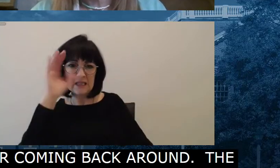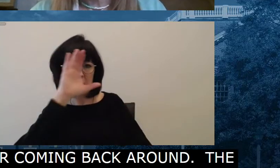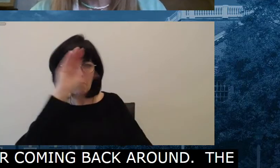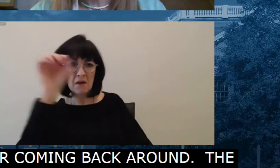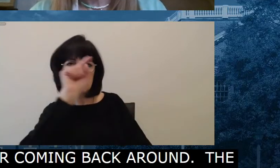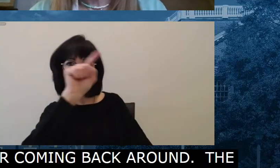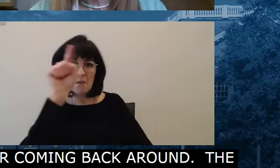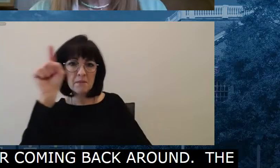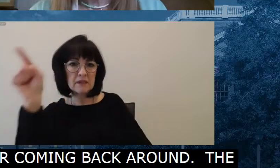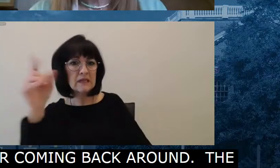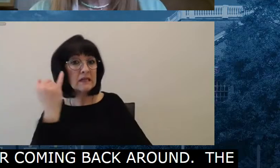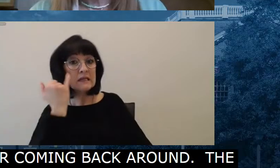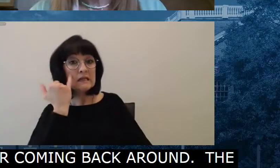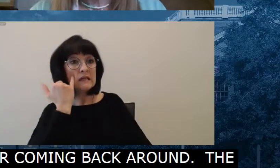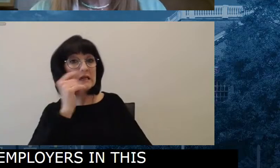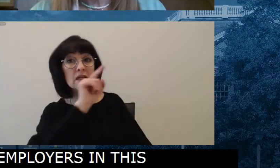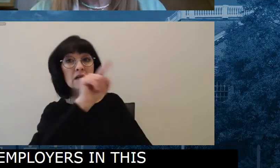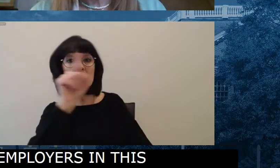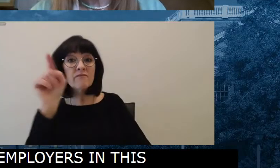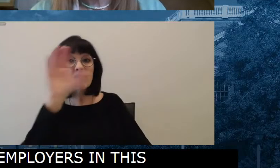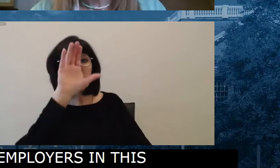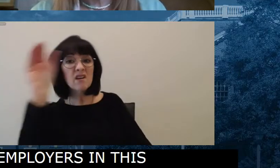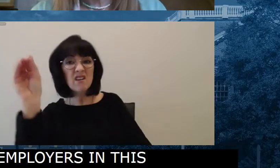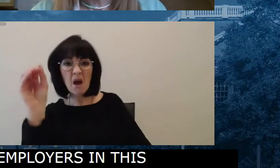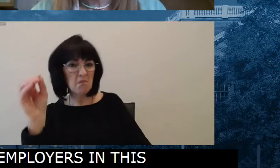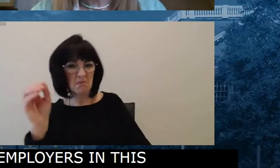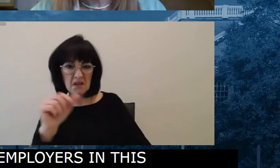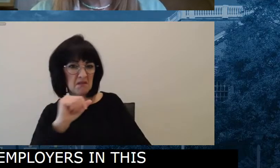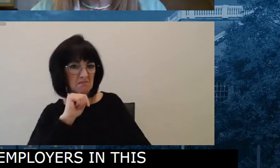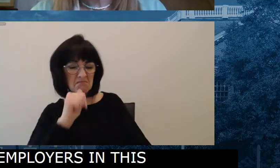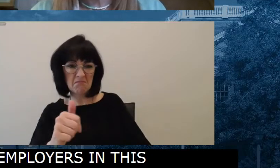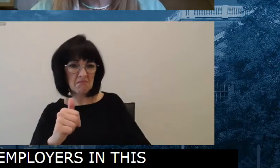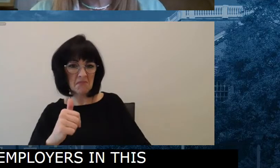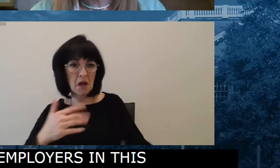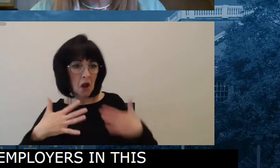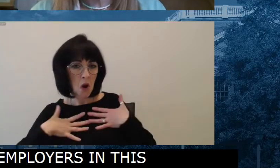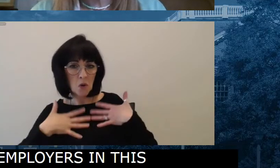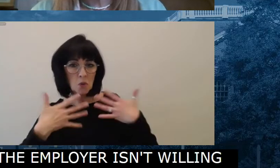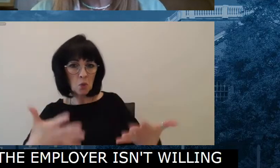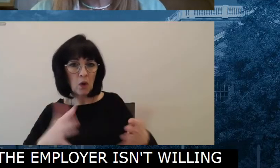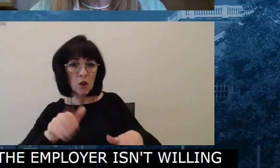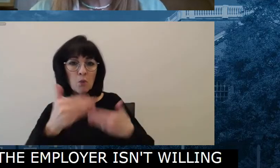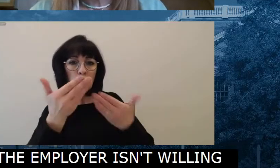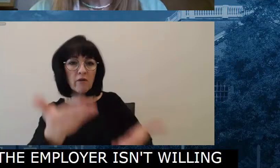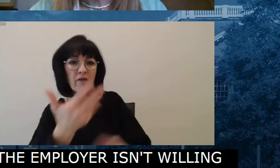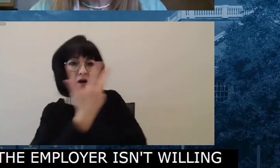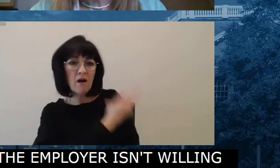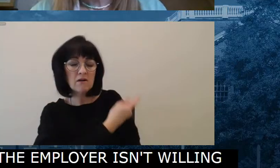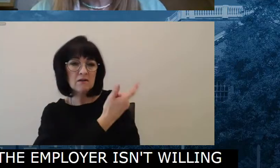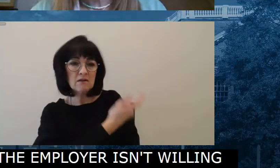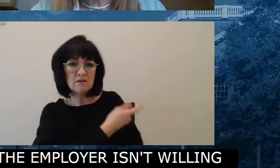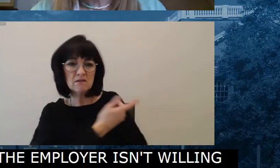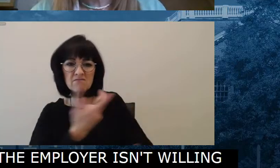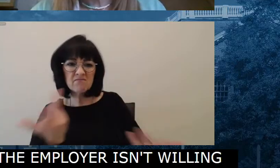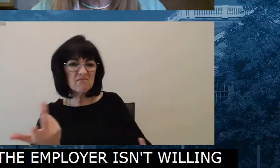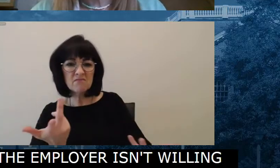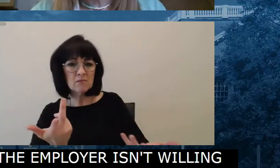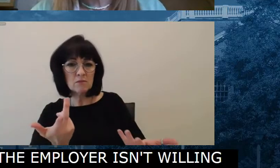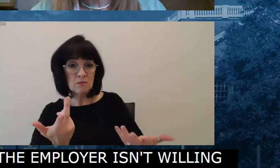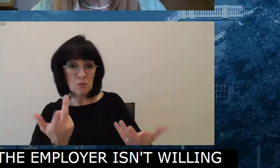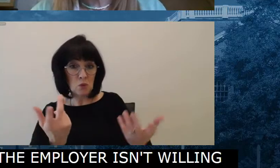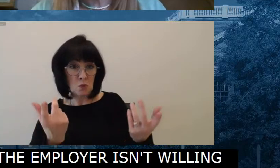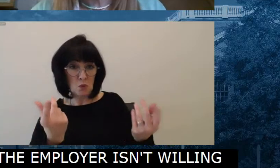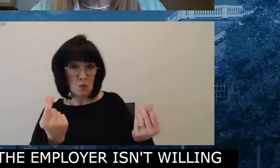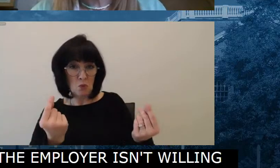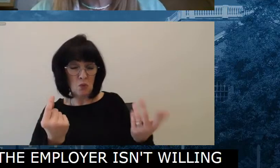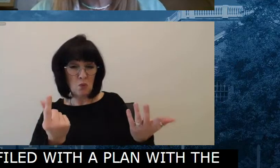employer sort of isn't willing to take that on and they haven't filed for a plan with the state? I'm wondering if you envision a pod or an opportunity at pharmacies where they